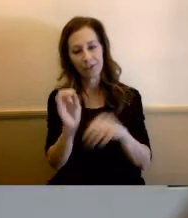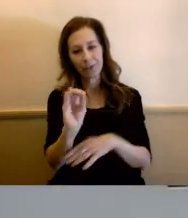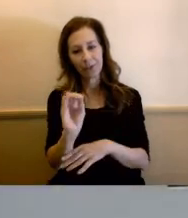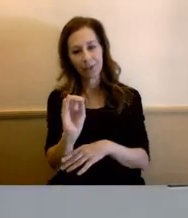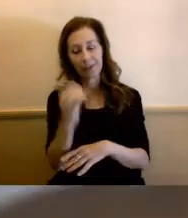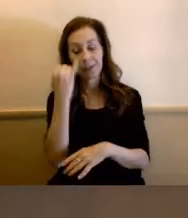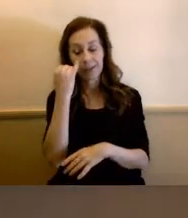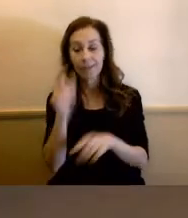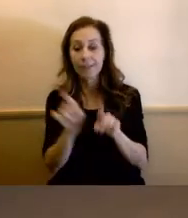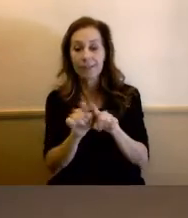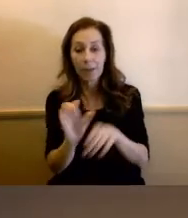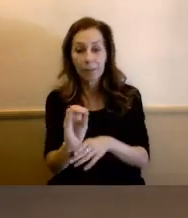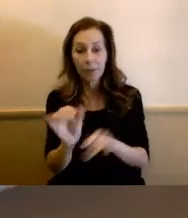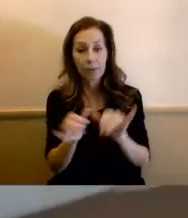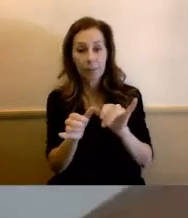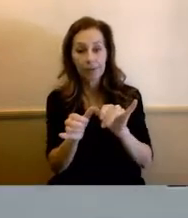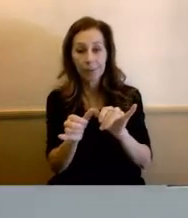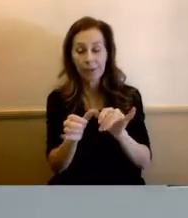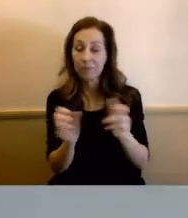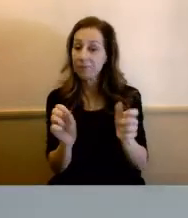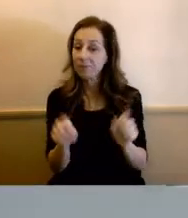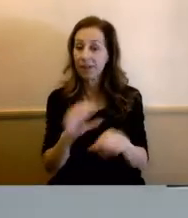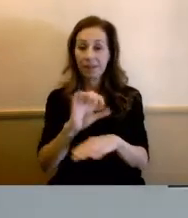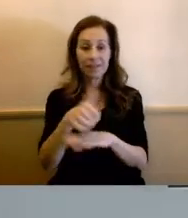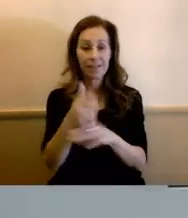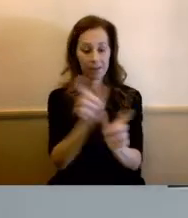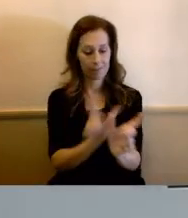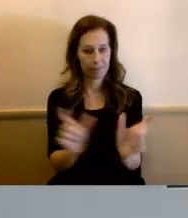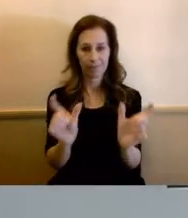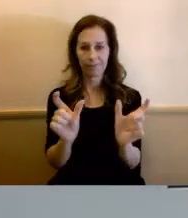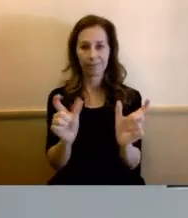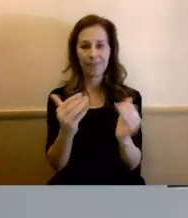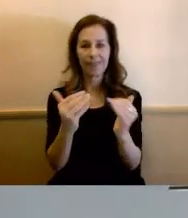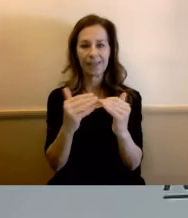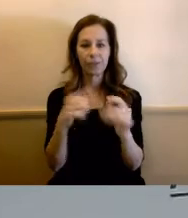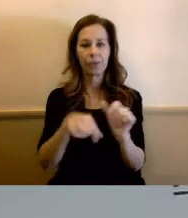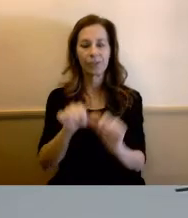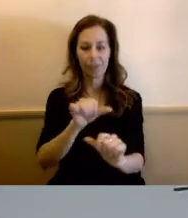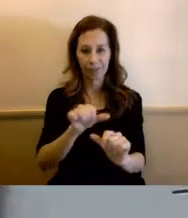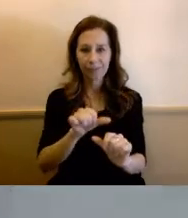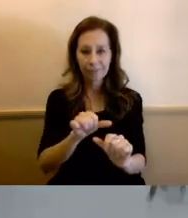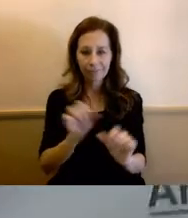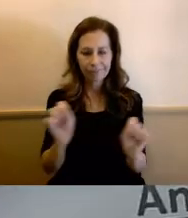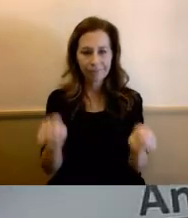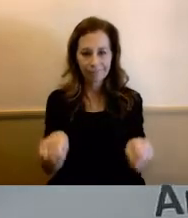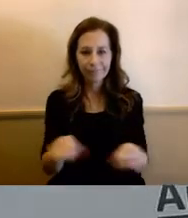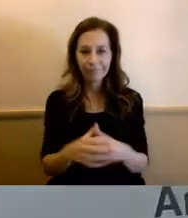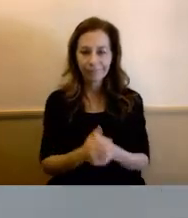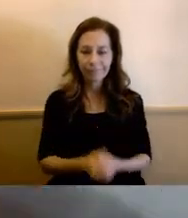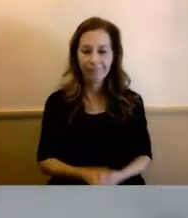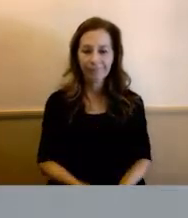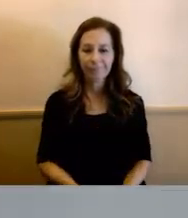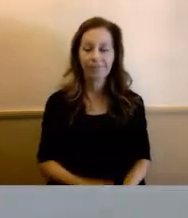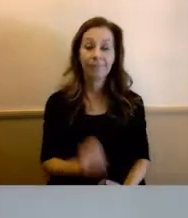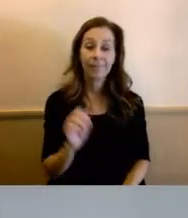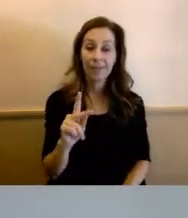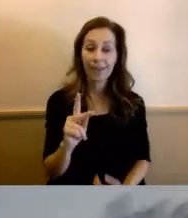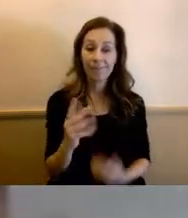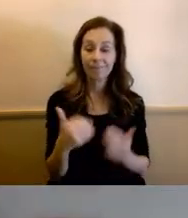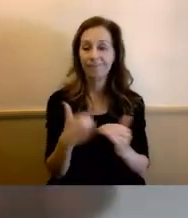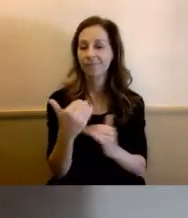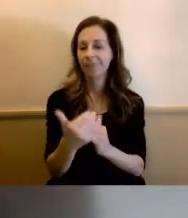measurements, I can set them equal to each other because they are equal to each other. Alright, next example.